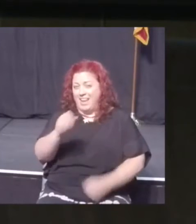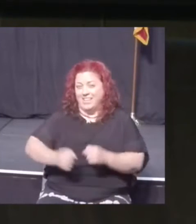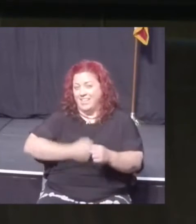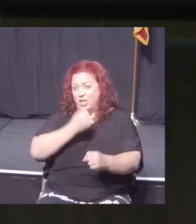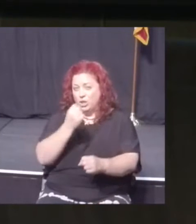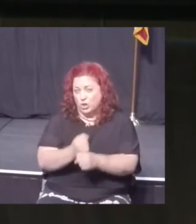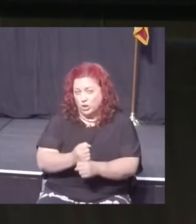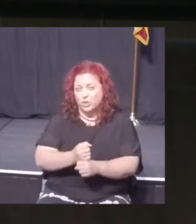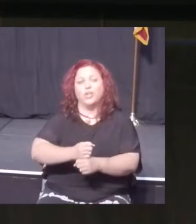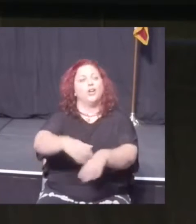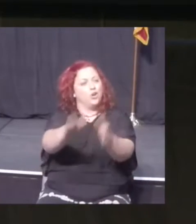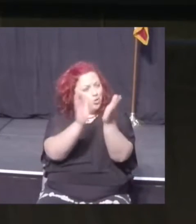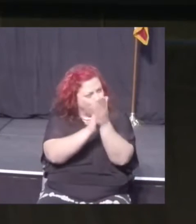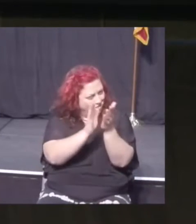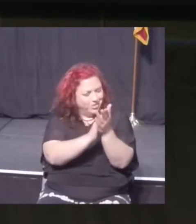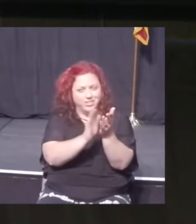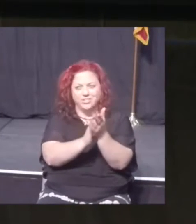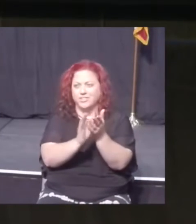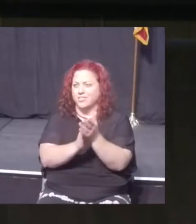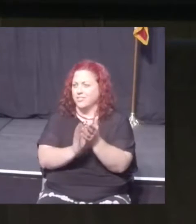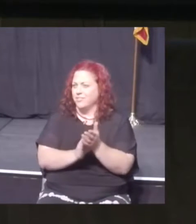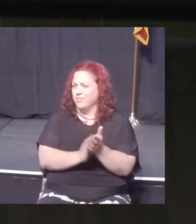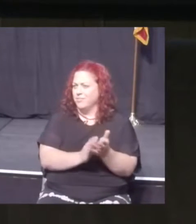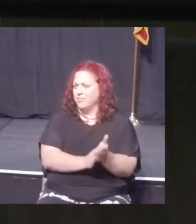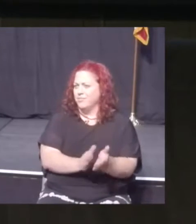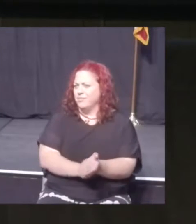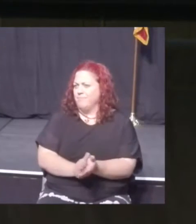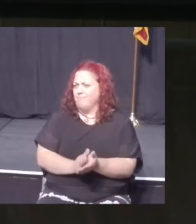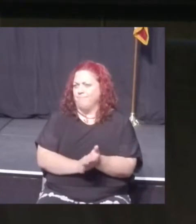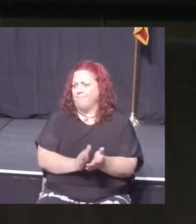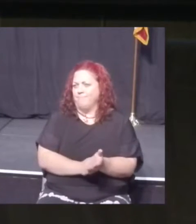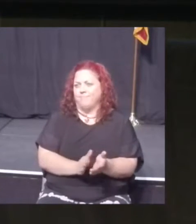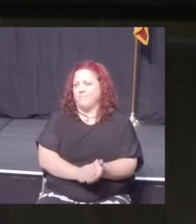159-year history. Congratulations.